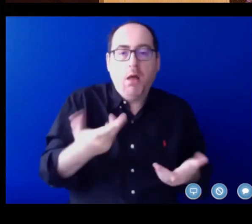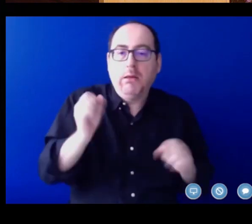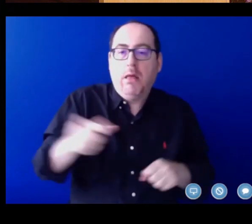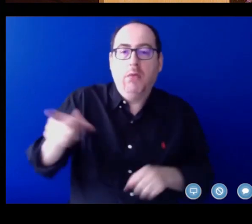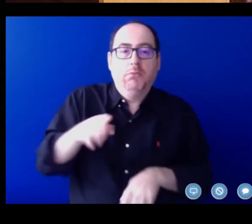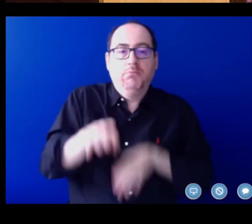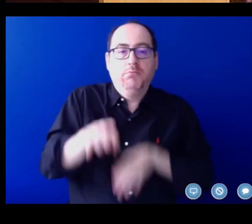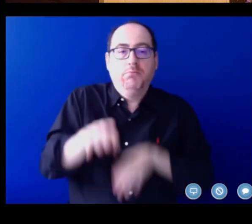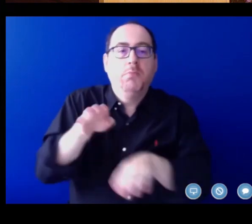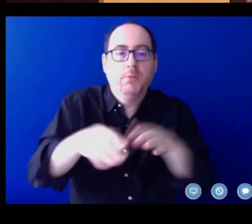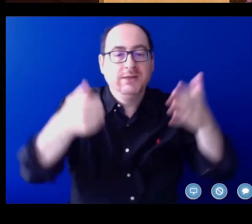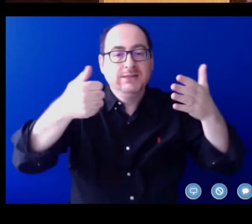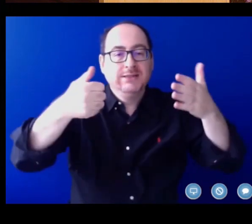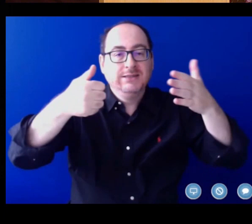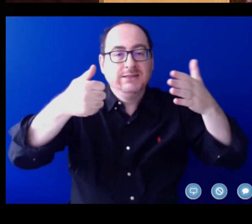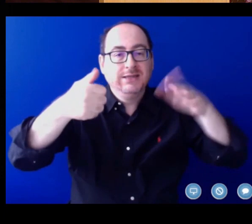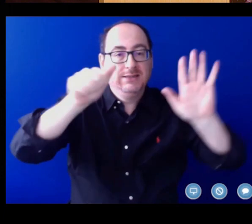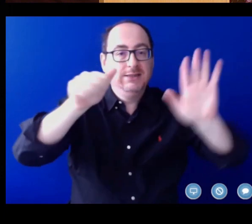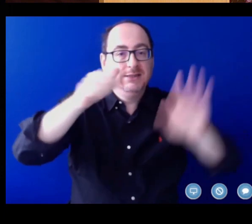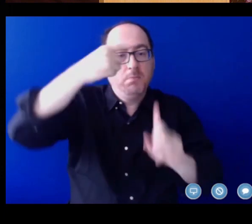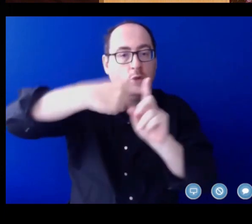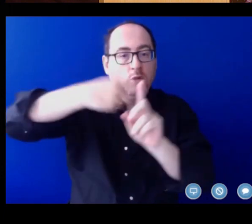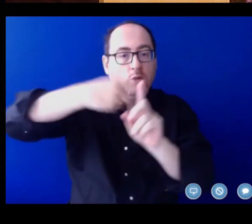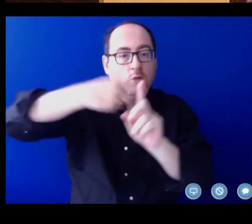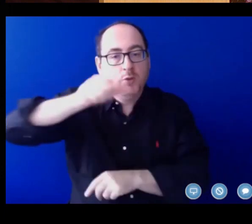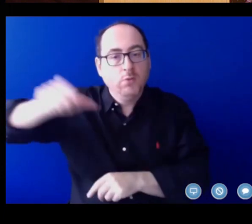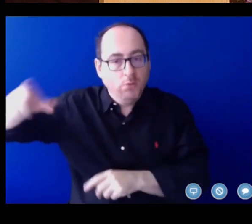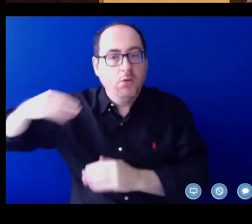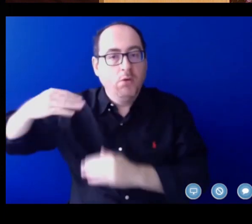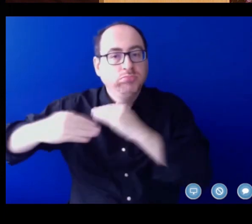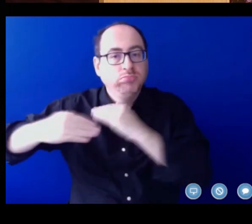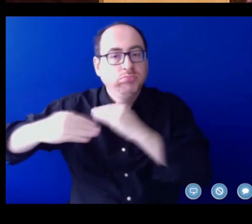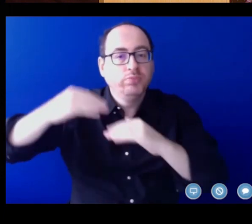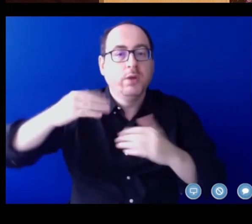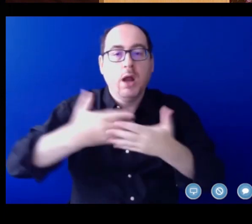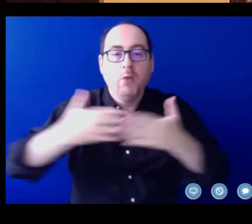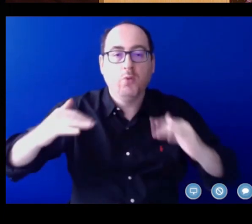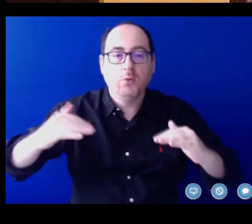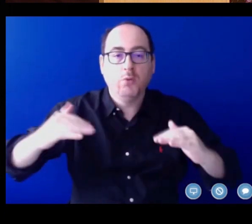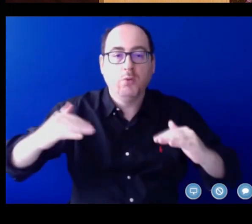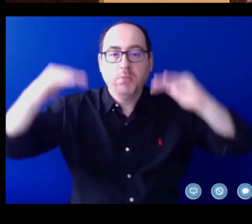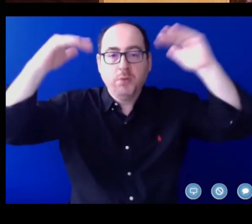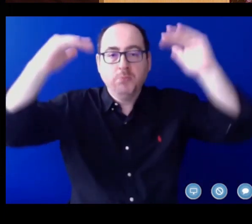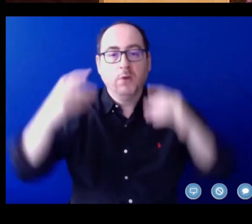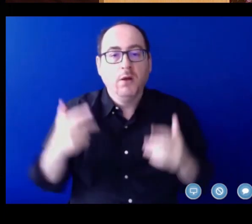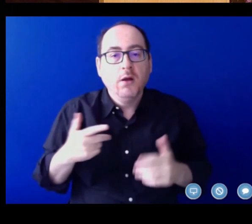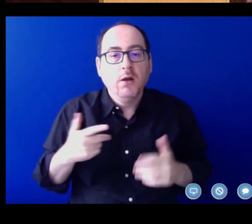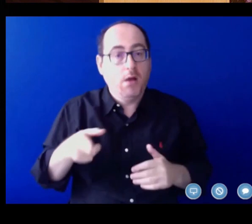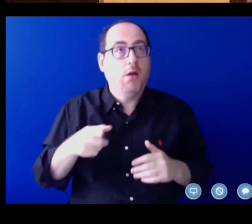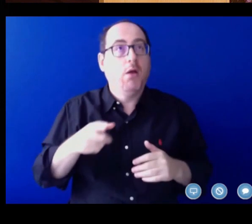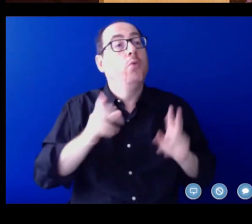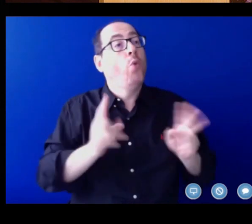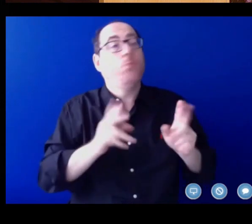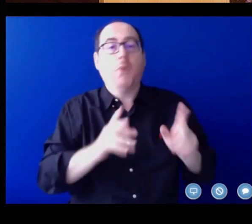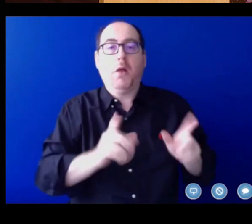In this research, we also looked at the changes to participants'